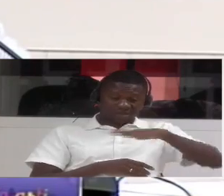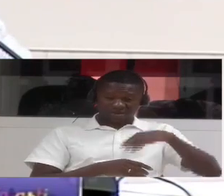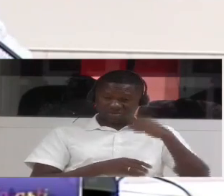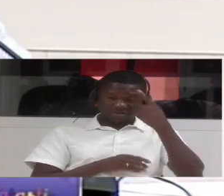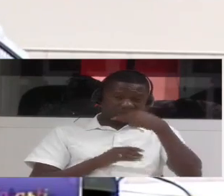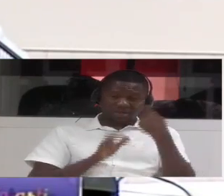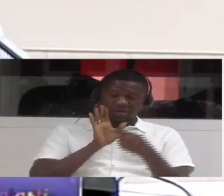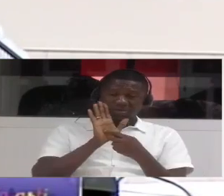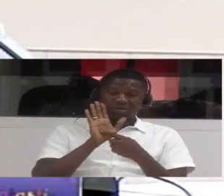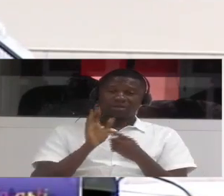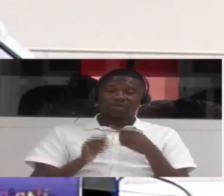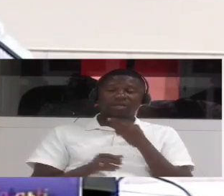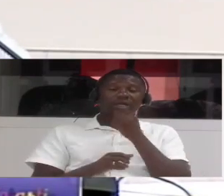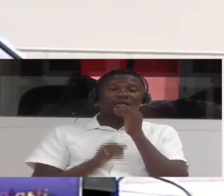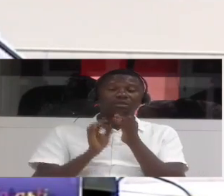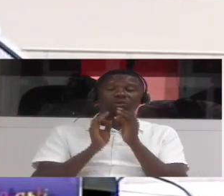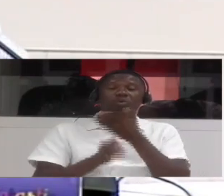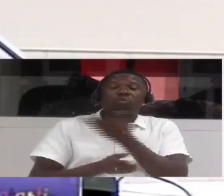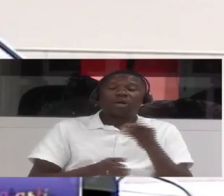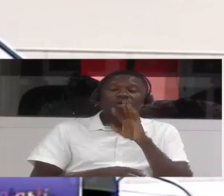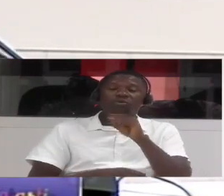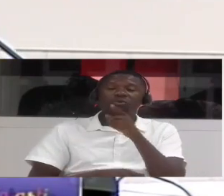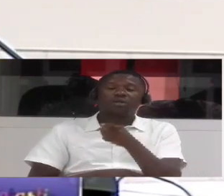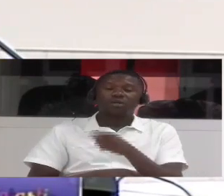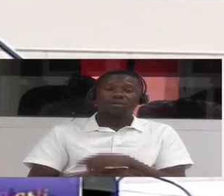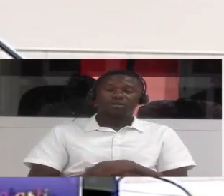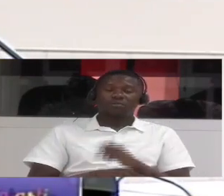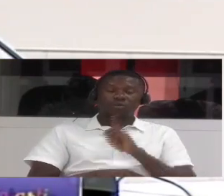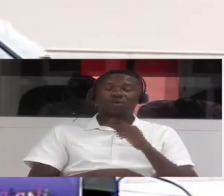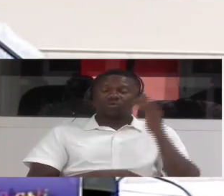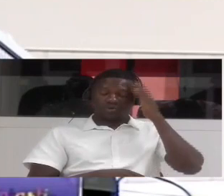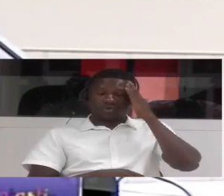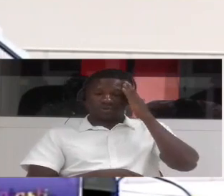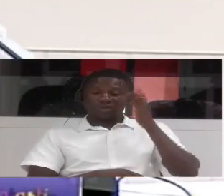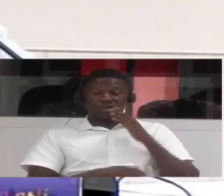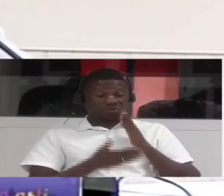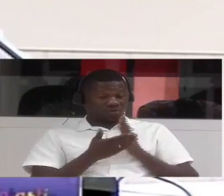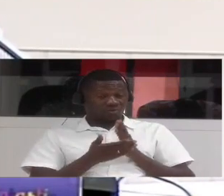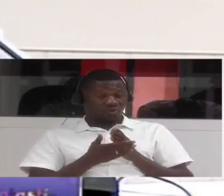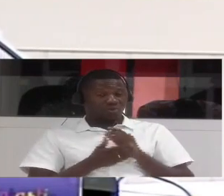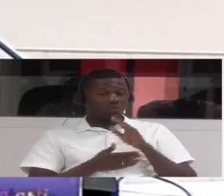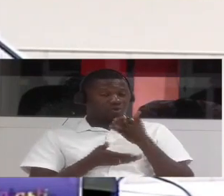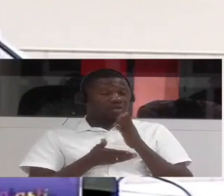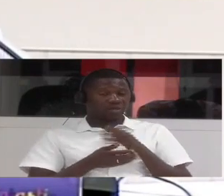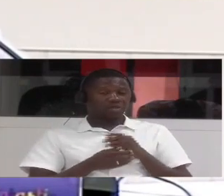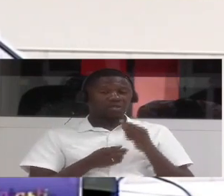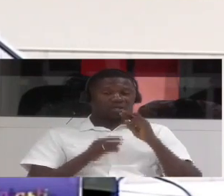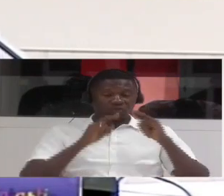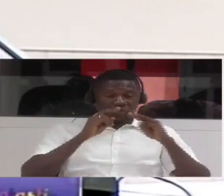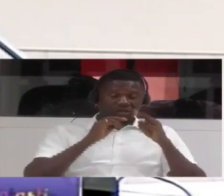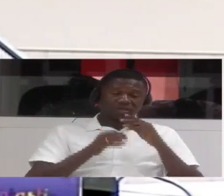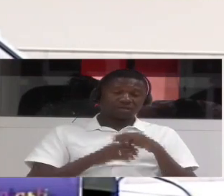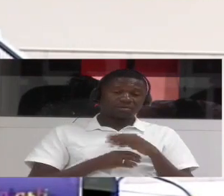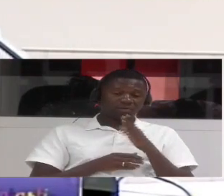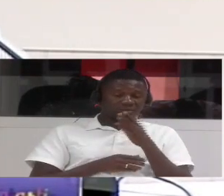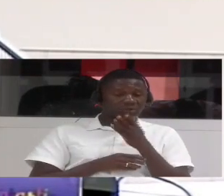identifiable, but then they said, why would he do that? But we do know that the true motive was that the story kind of,